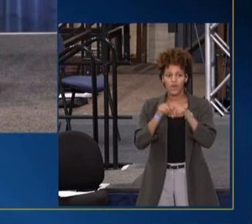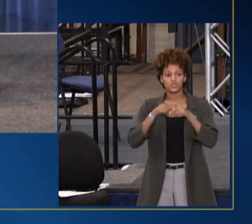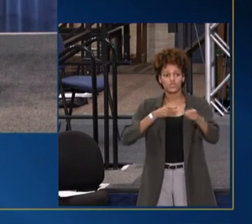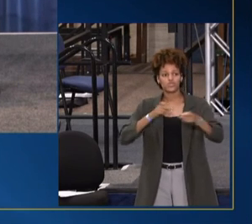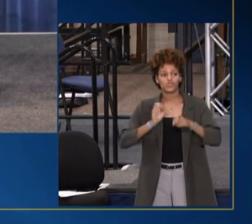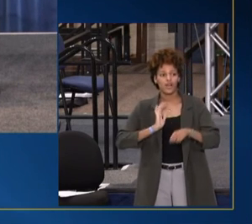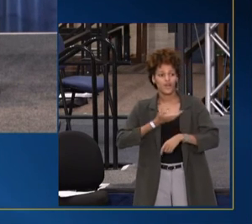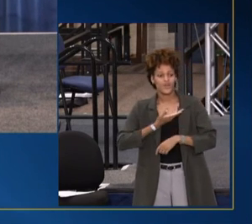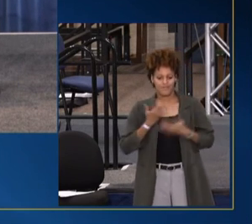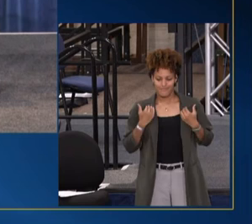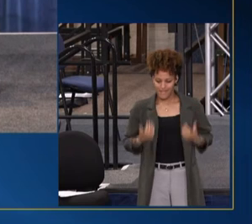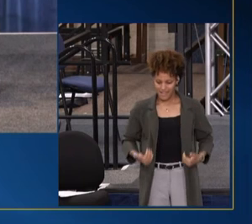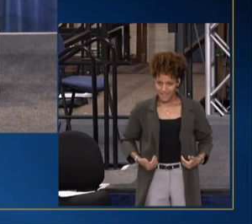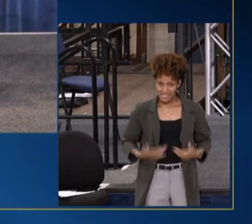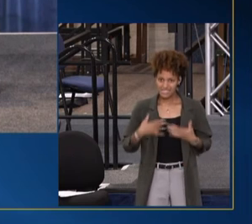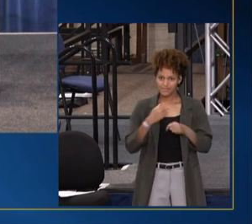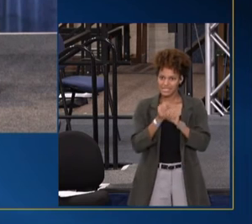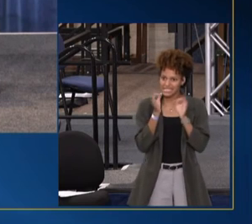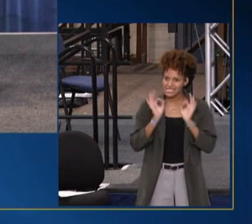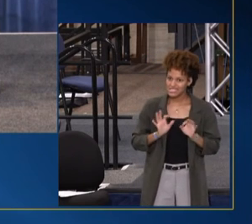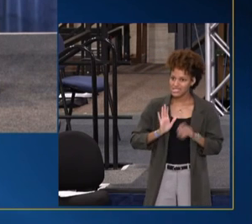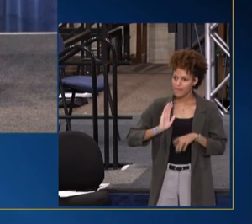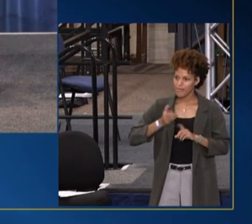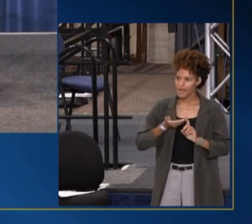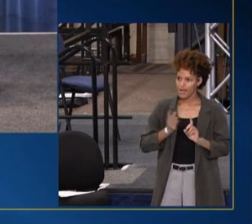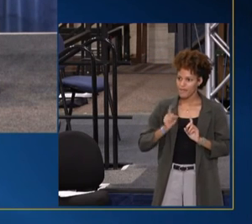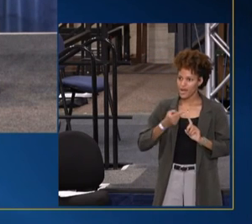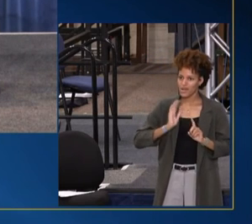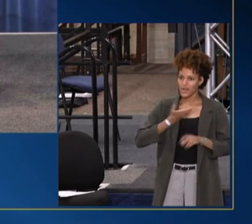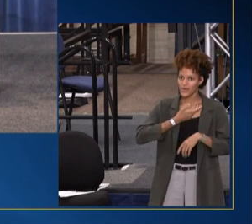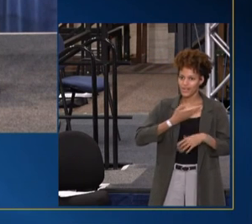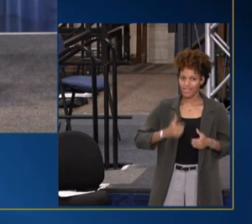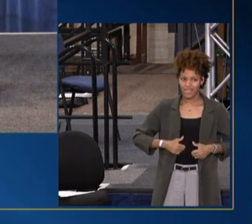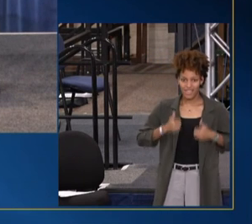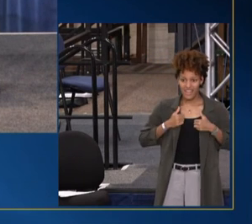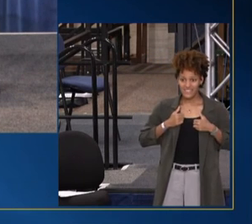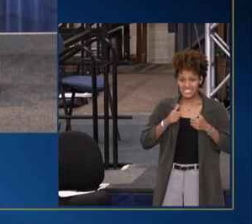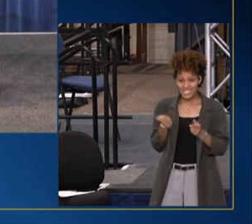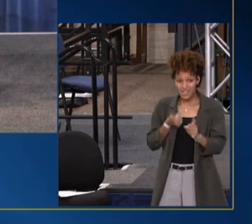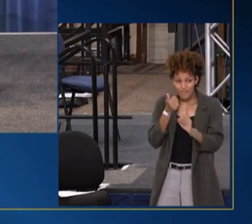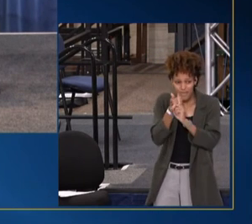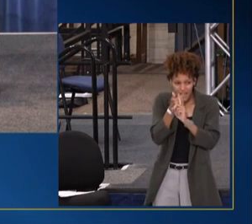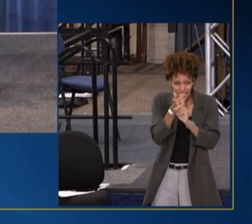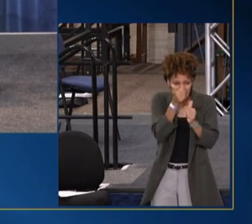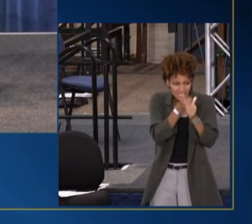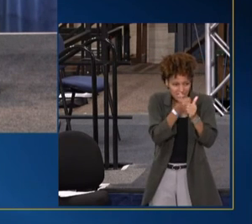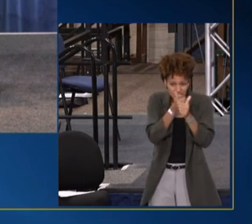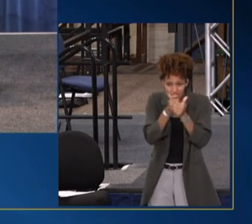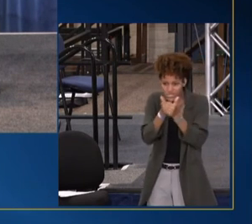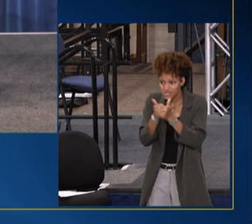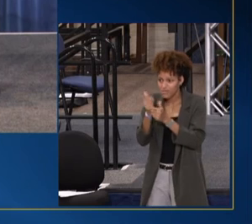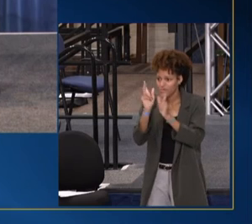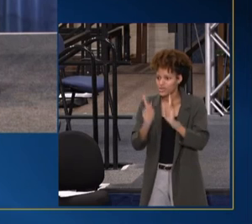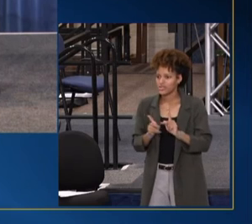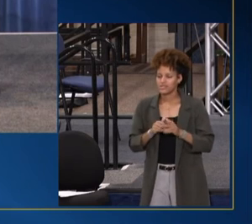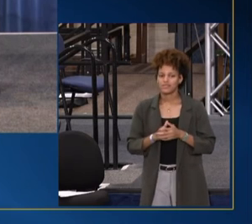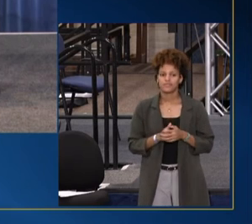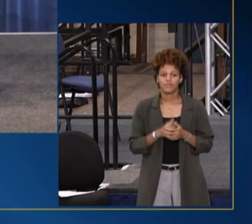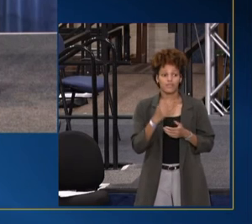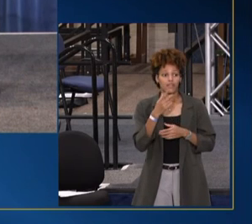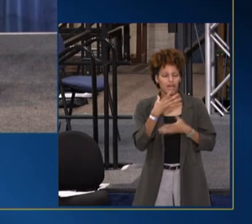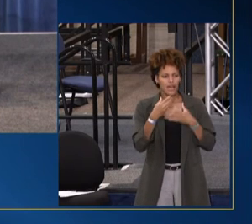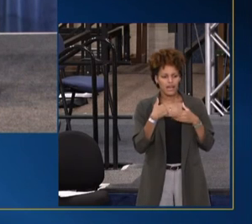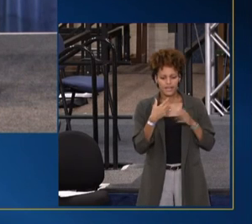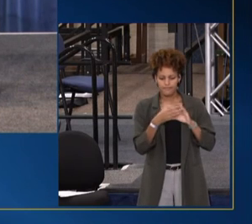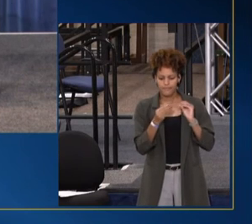our own bodies, to make decisions about our own lives, this affects every single one of us. And I say that because I